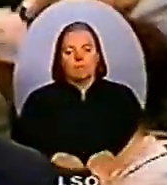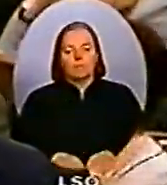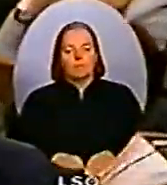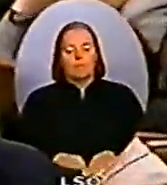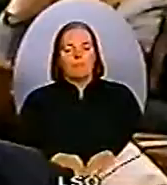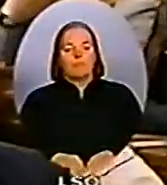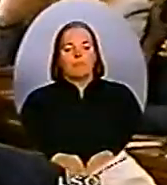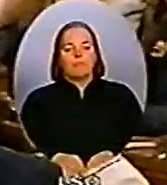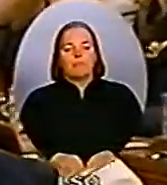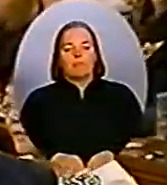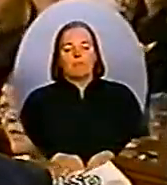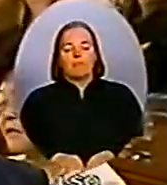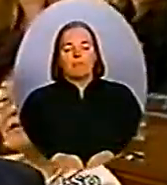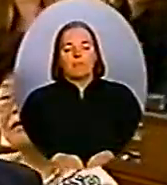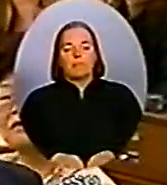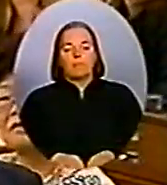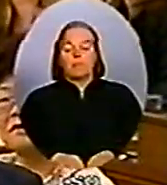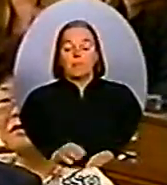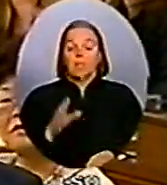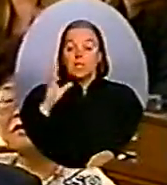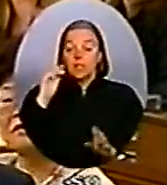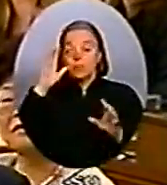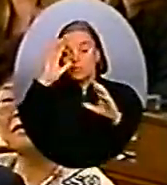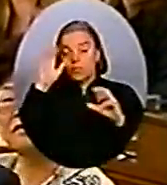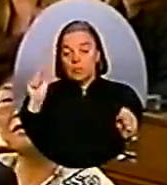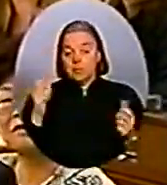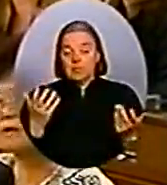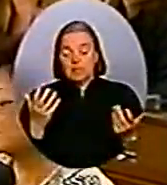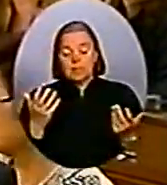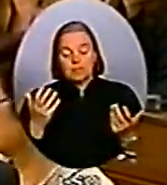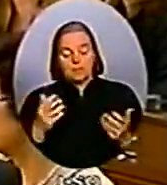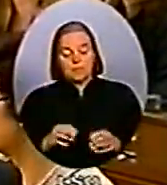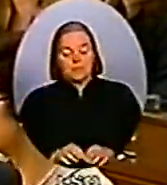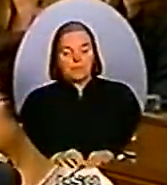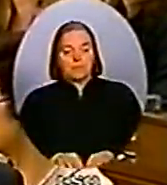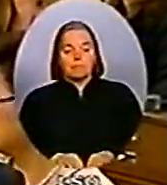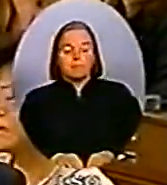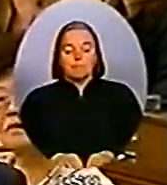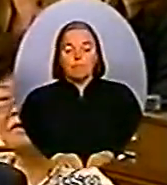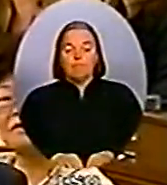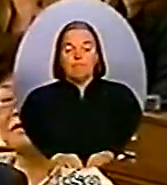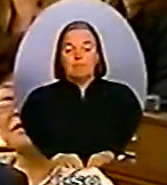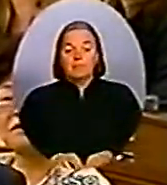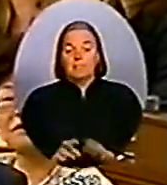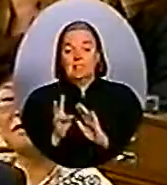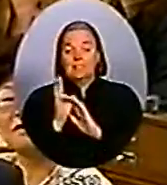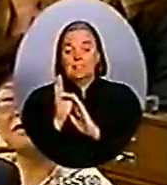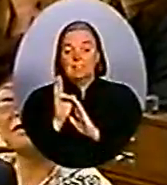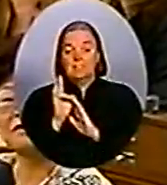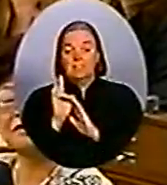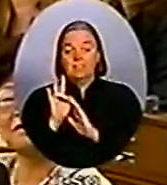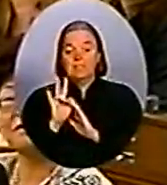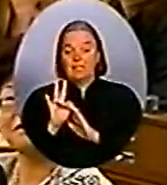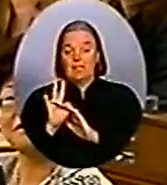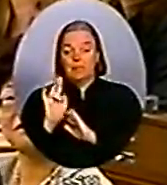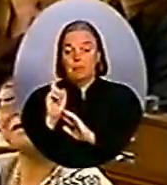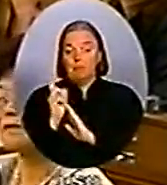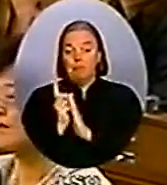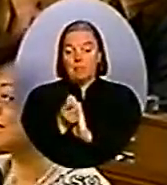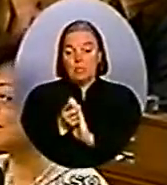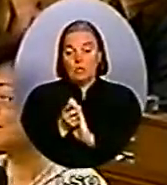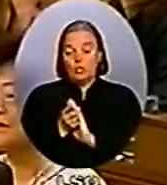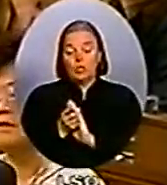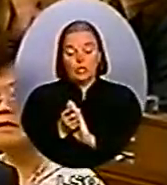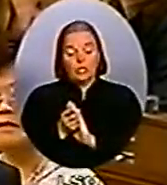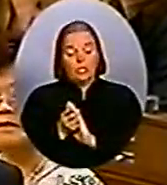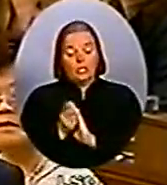Leader. Mr. Speaker, it was 7 minutes ago that the House Leader for the NDP stood up and talked about a new decorum. He talked about putting an end to